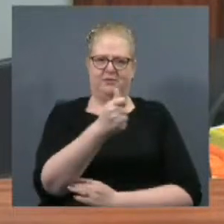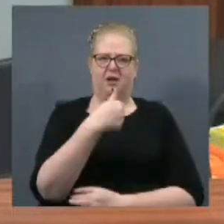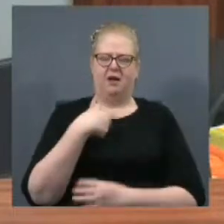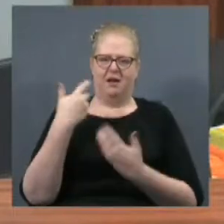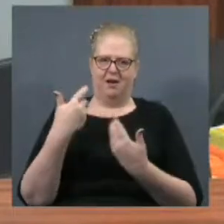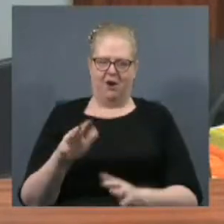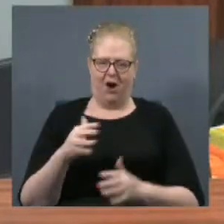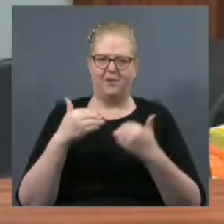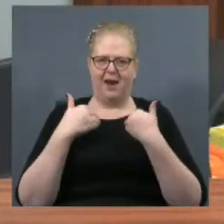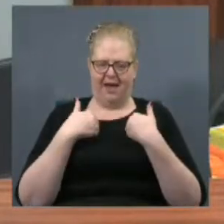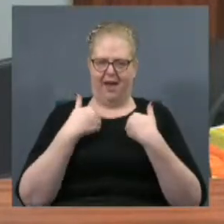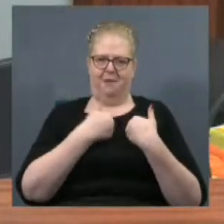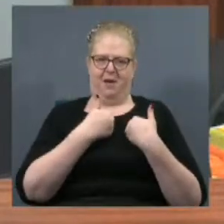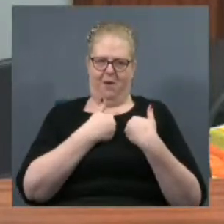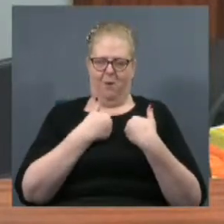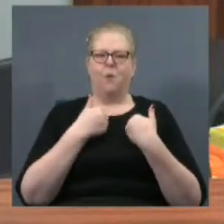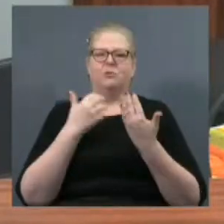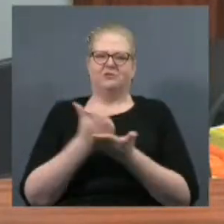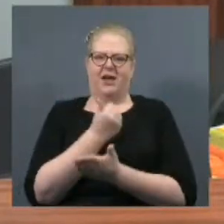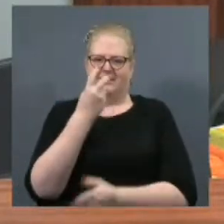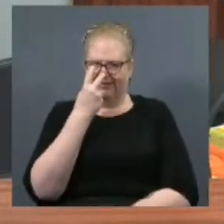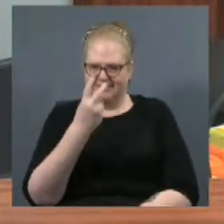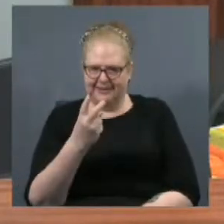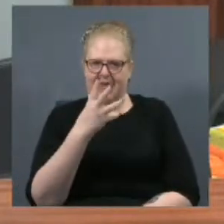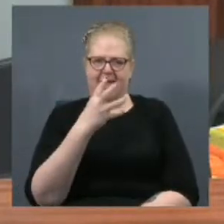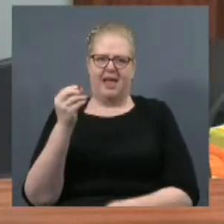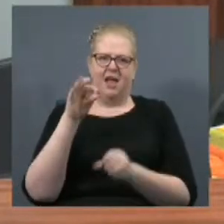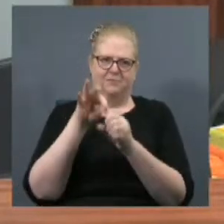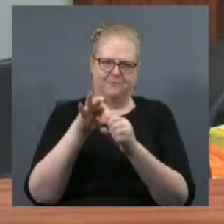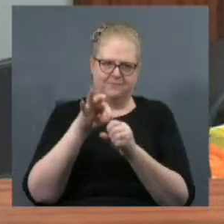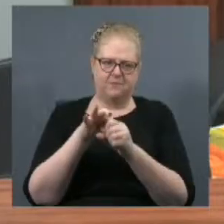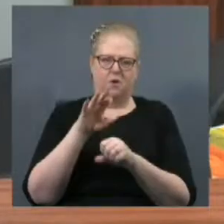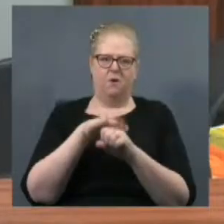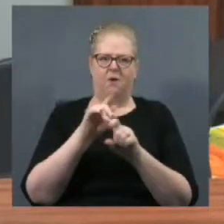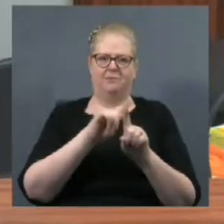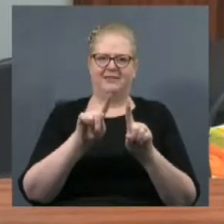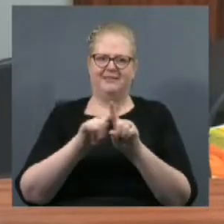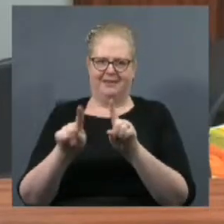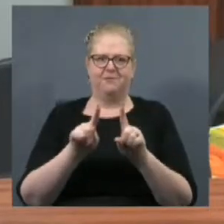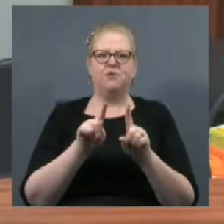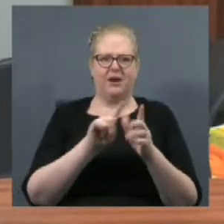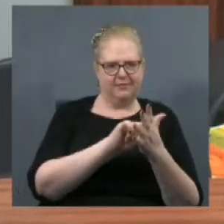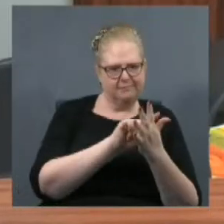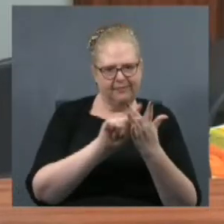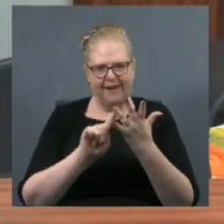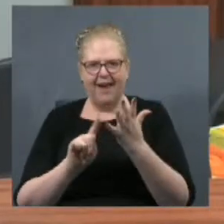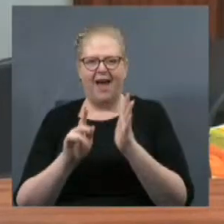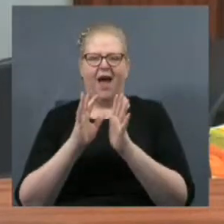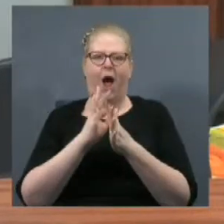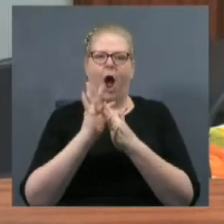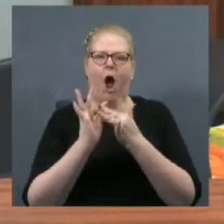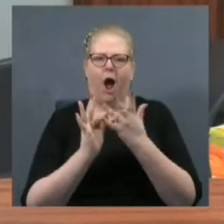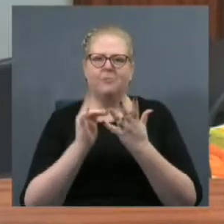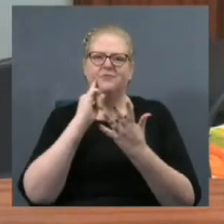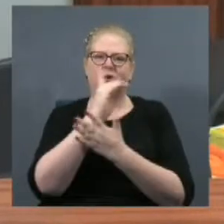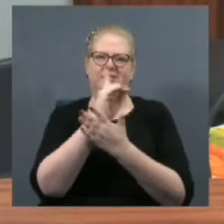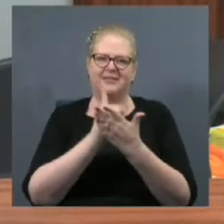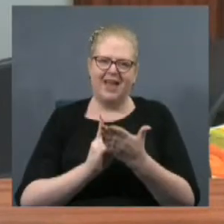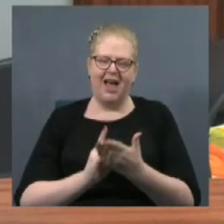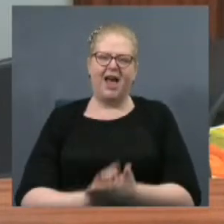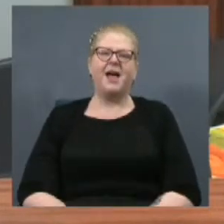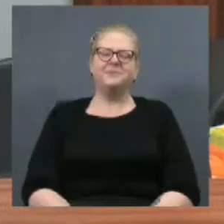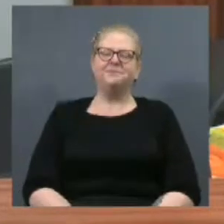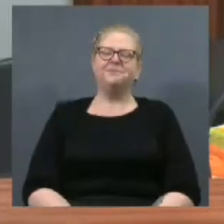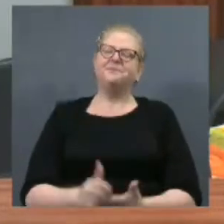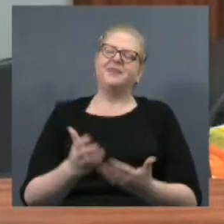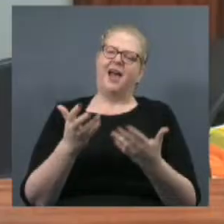to vote on the selections that were presented to us. And I just wanted to say a few words